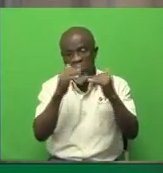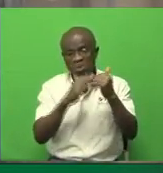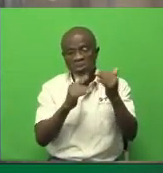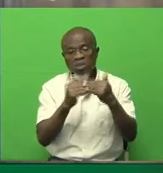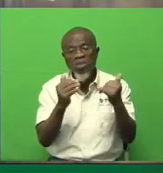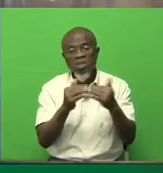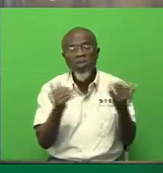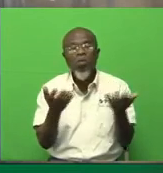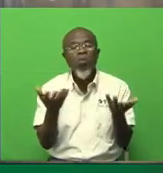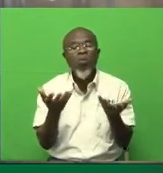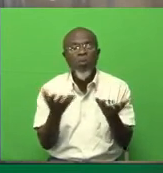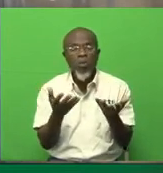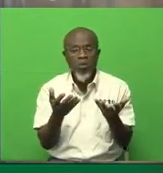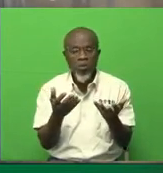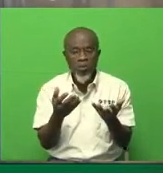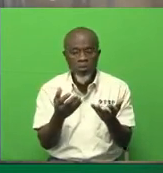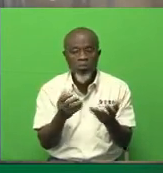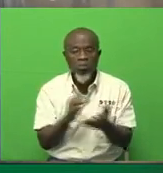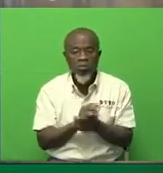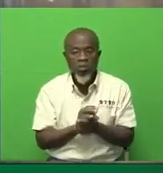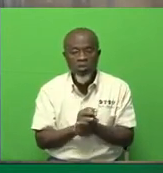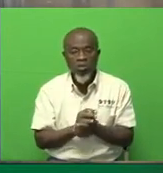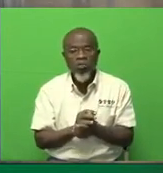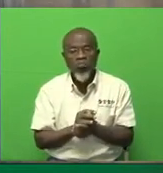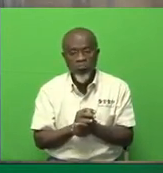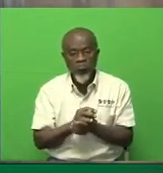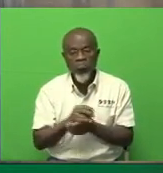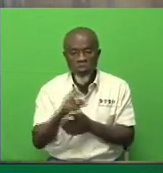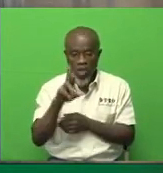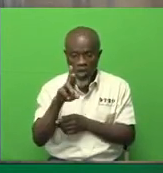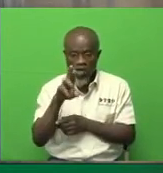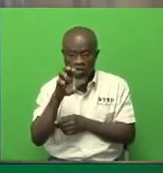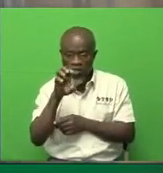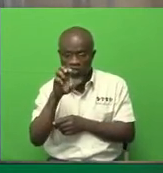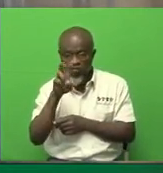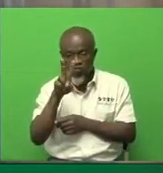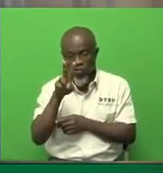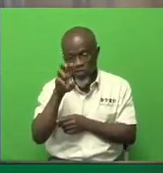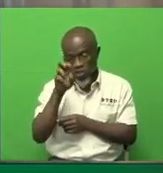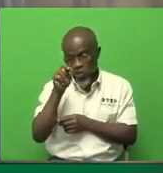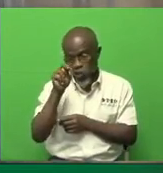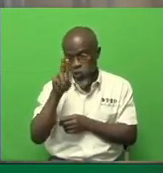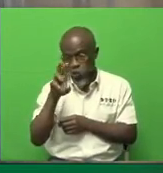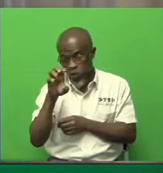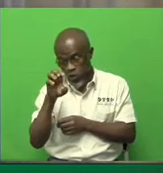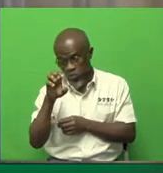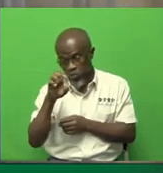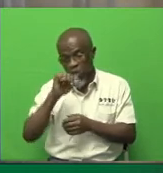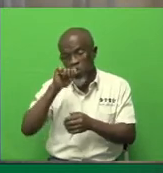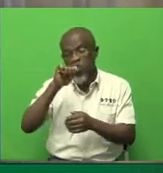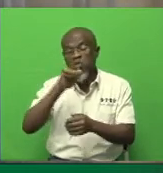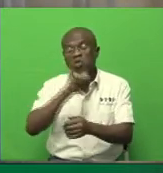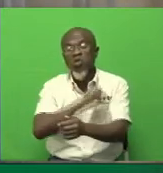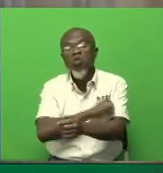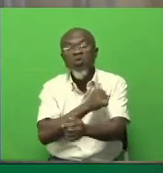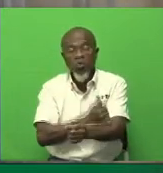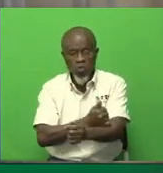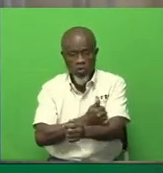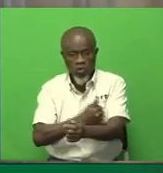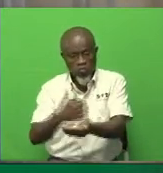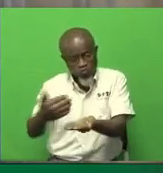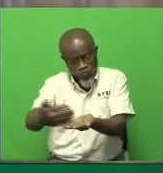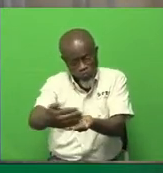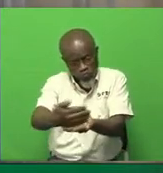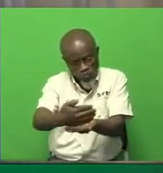Authority the minister spends a lot of time talking about the dtra seems he finds joy as I say in taxing the